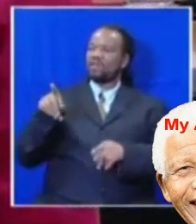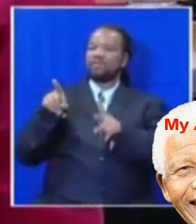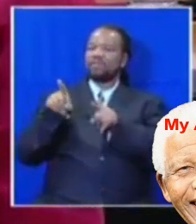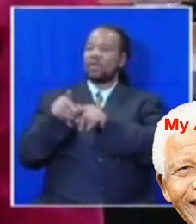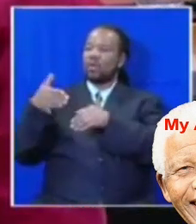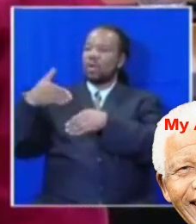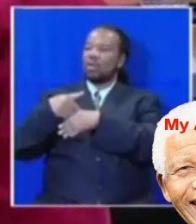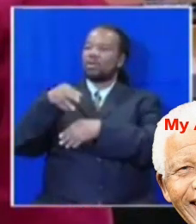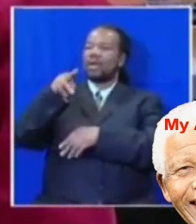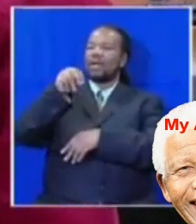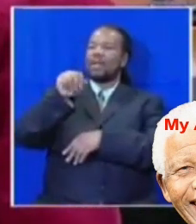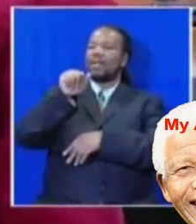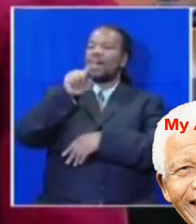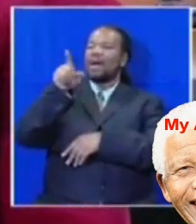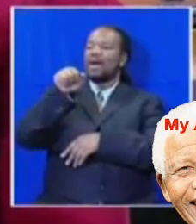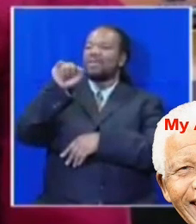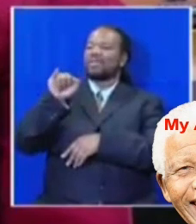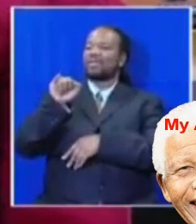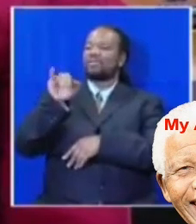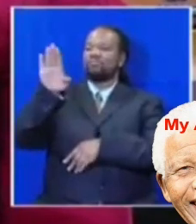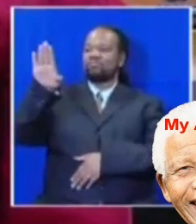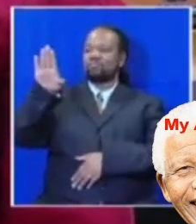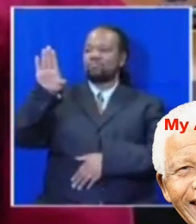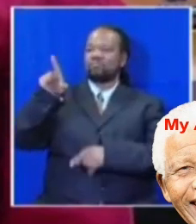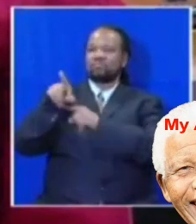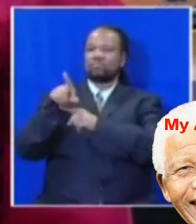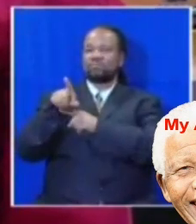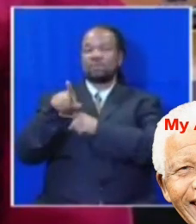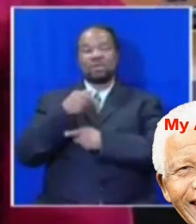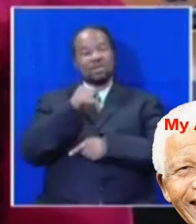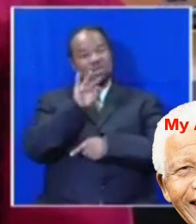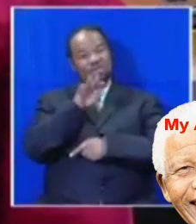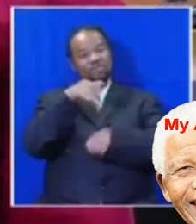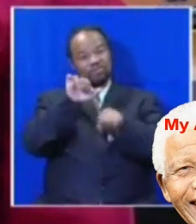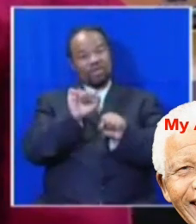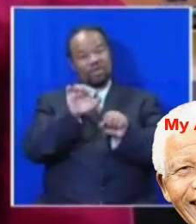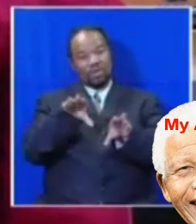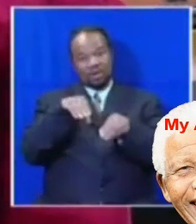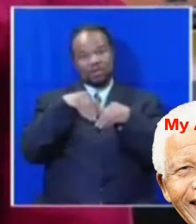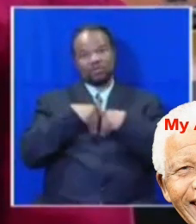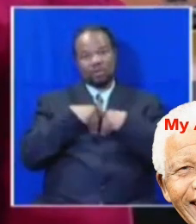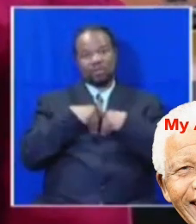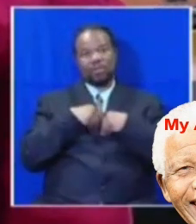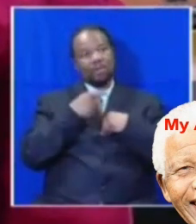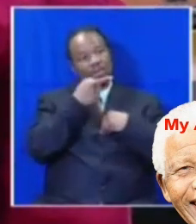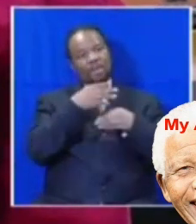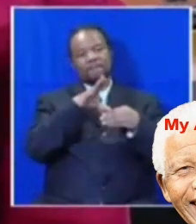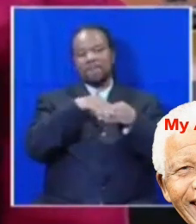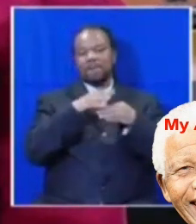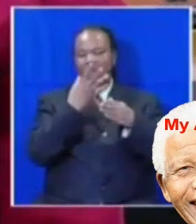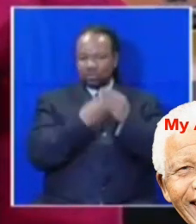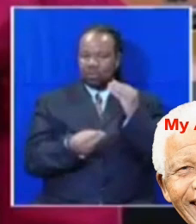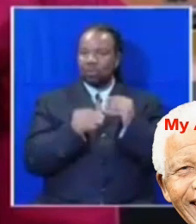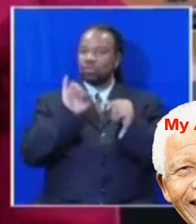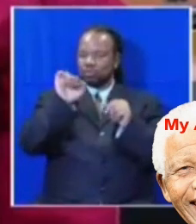and fascist organization. Order, honorable members. And if you will allow that, Chairperson, that he does not withdraw that and you don't make a ruling.